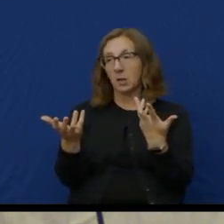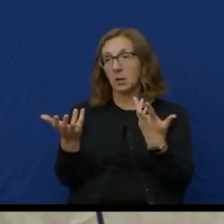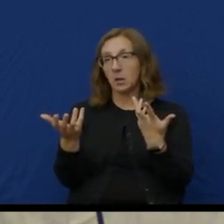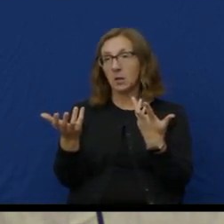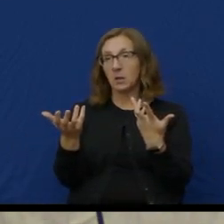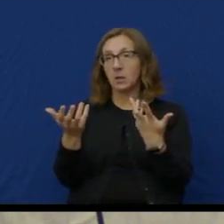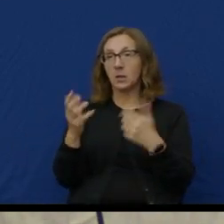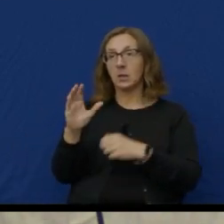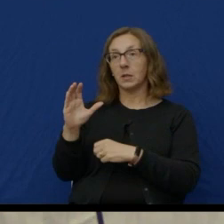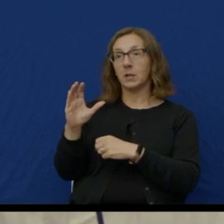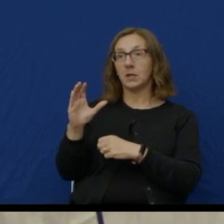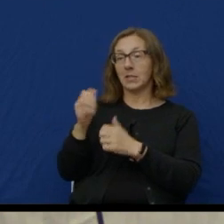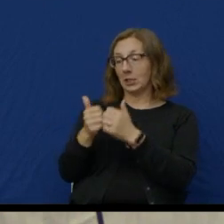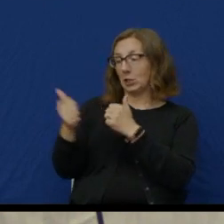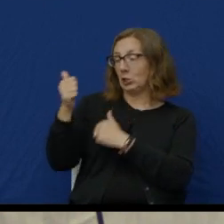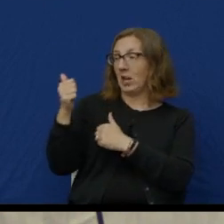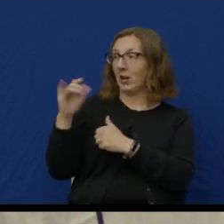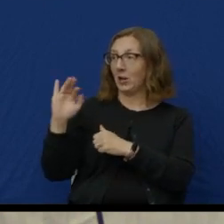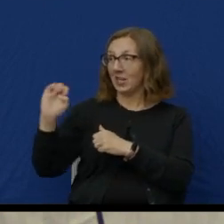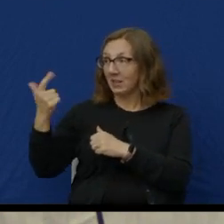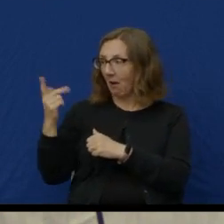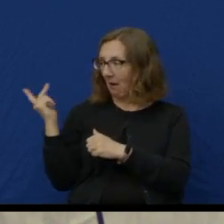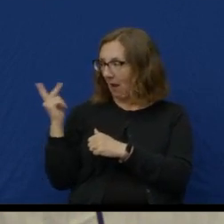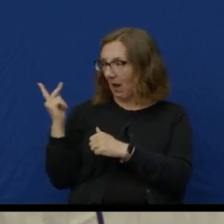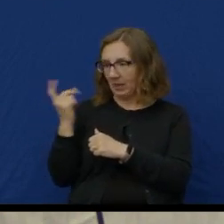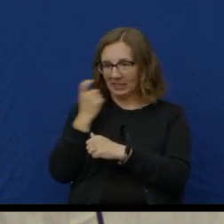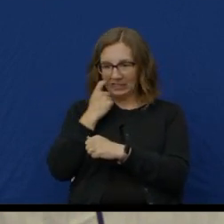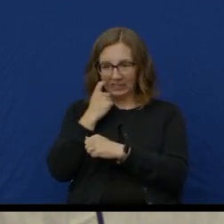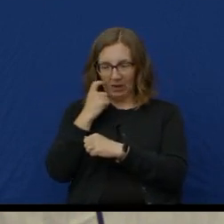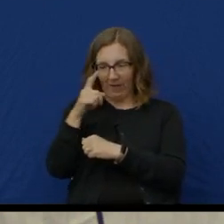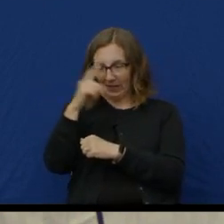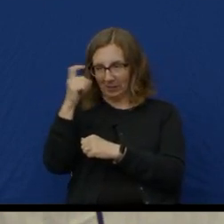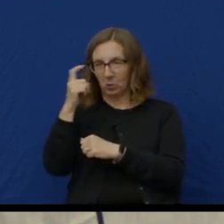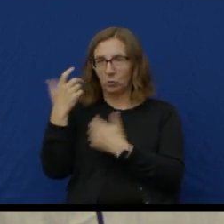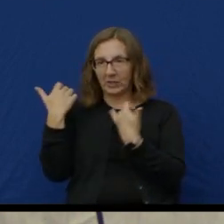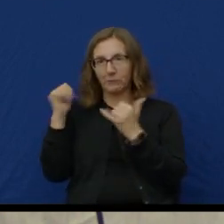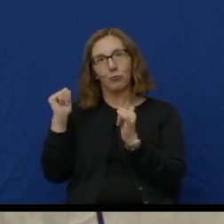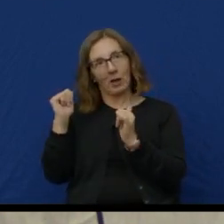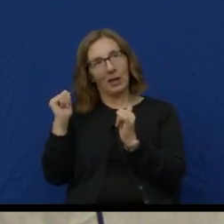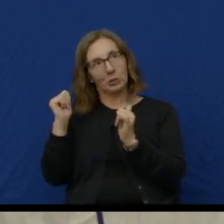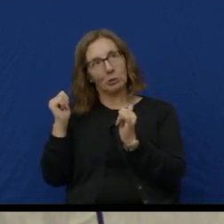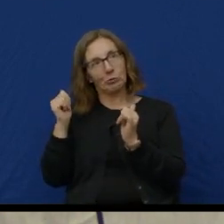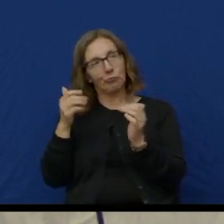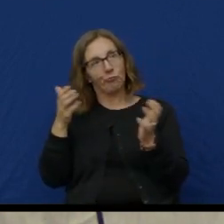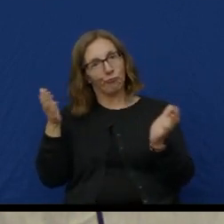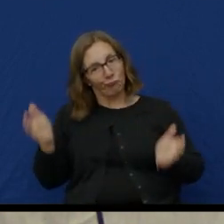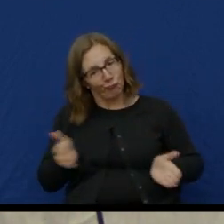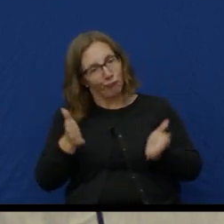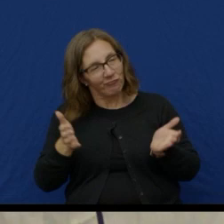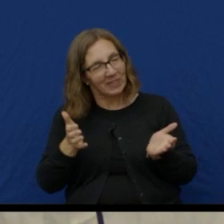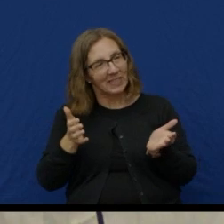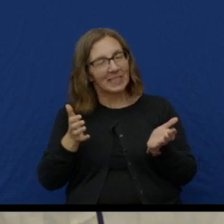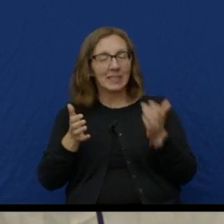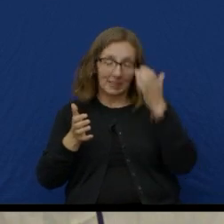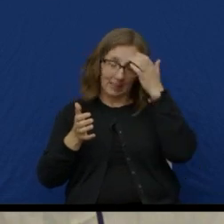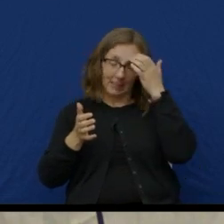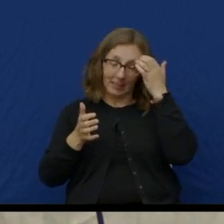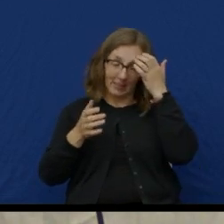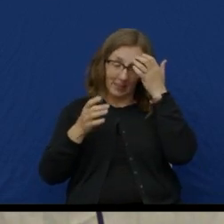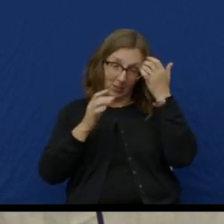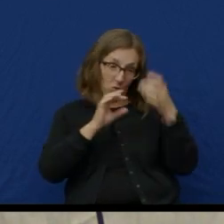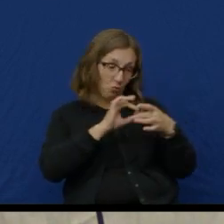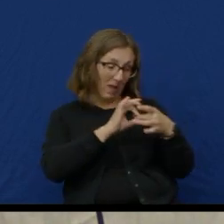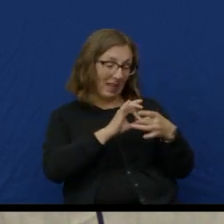Chair Young and I this summer, as we've been meeting with legislators, have tried to kind of talk that one of the goals of rebuilding some